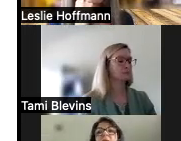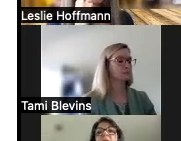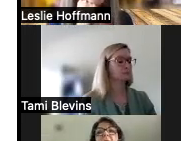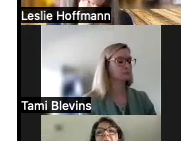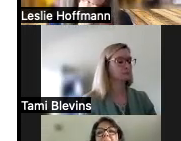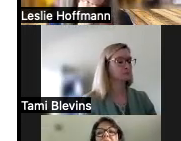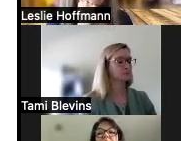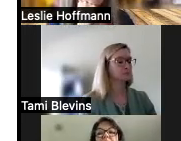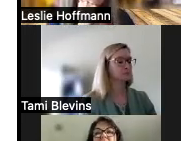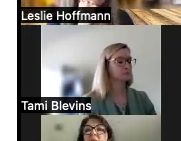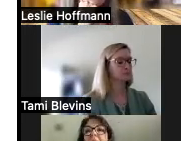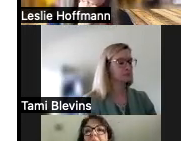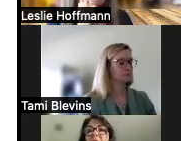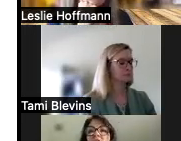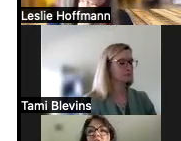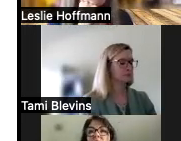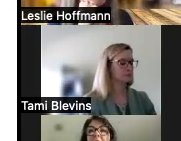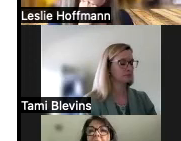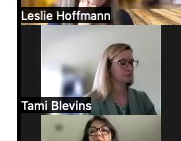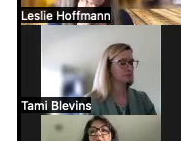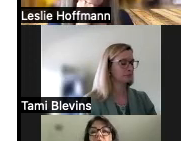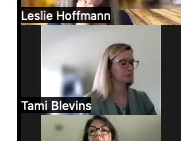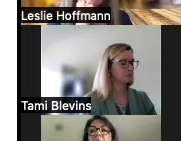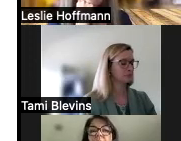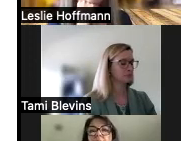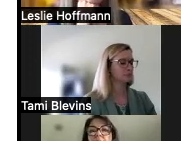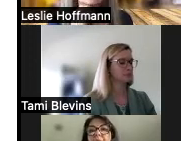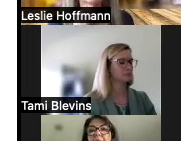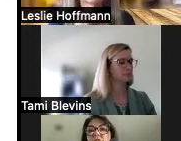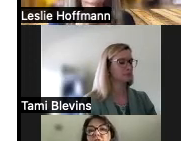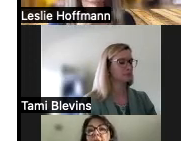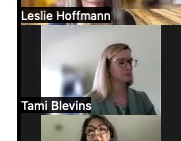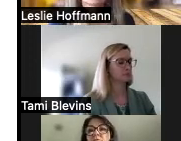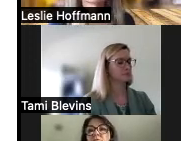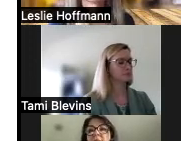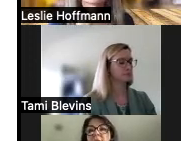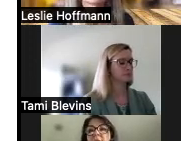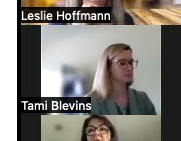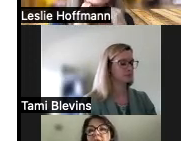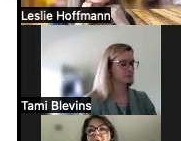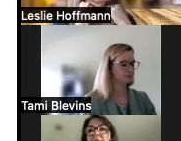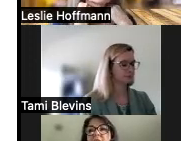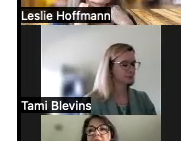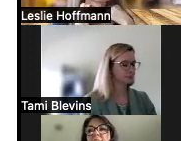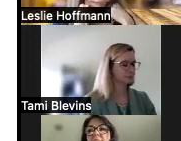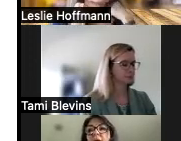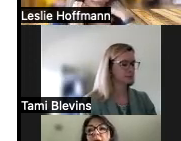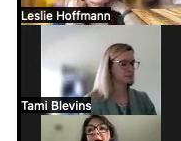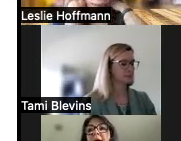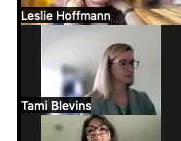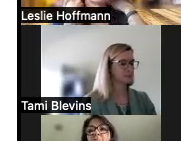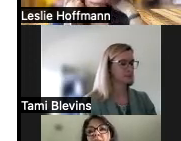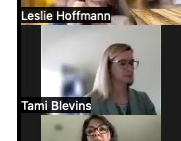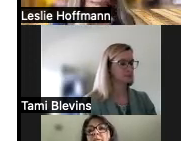Thanks, Beth. So like racial equity, trauma mitigation and resilience building is a system of care